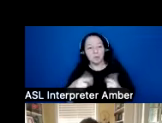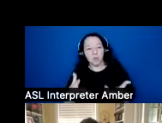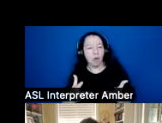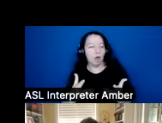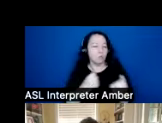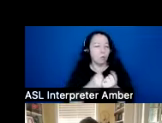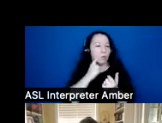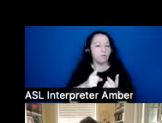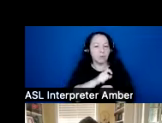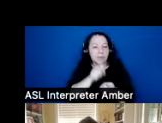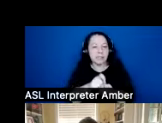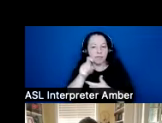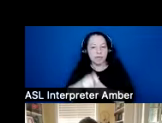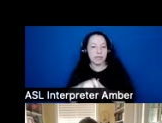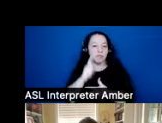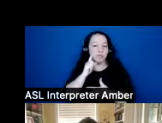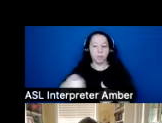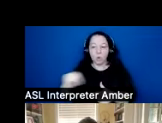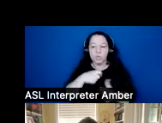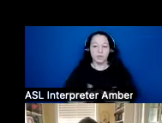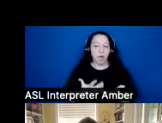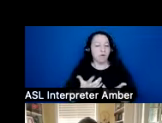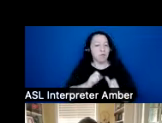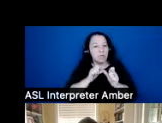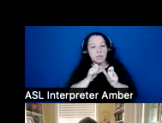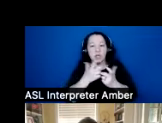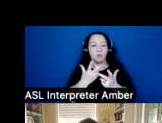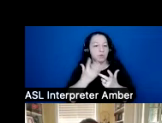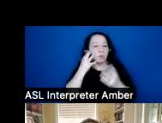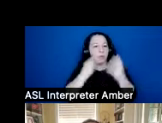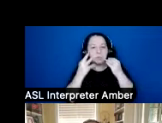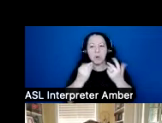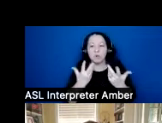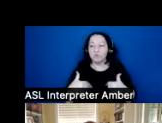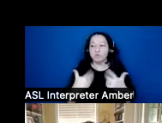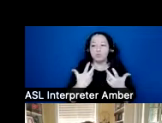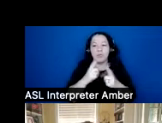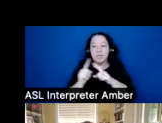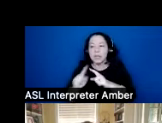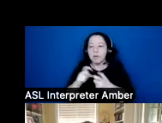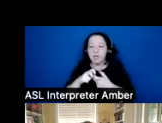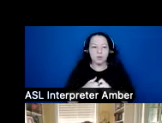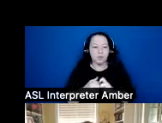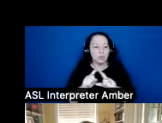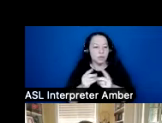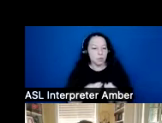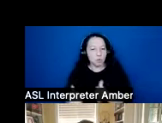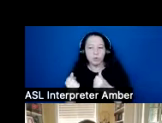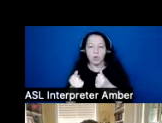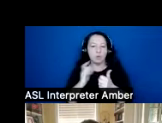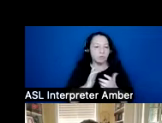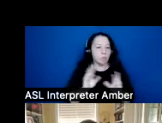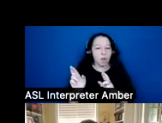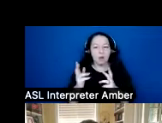through evolving and constantly changing landscapes and issues and solutions and all